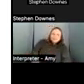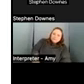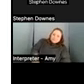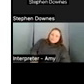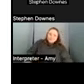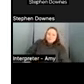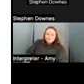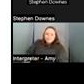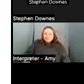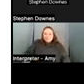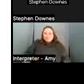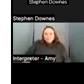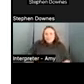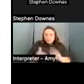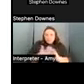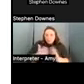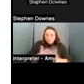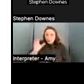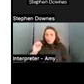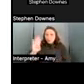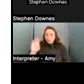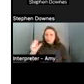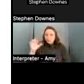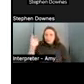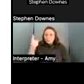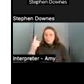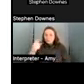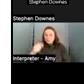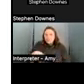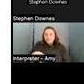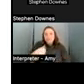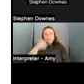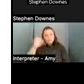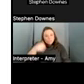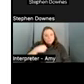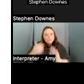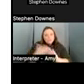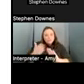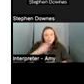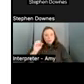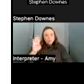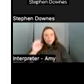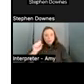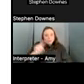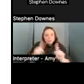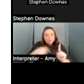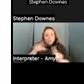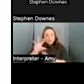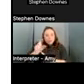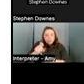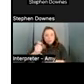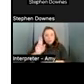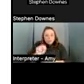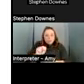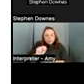are you running through obs or something like that that maybe there's something i am running obs but my camera should have been on in the uh